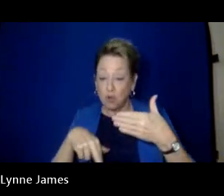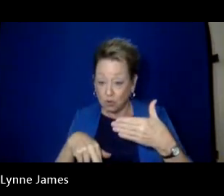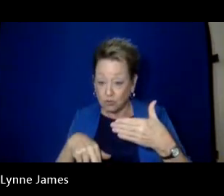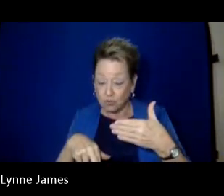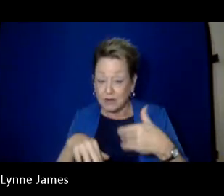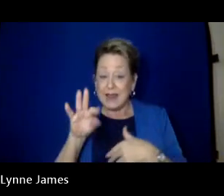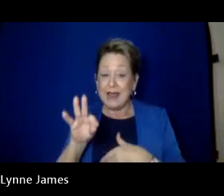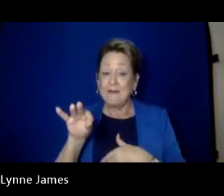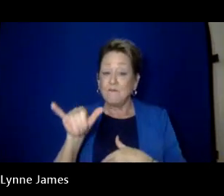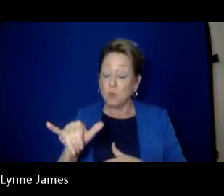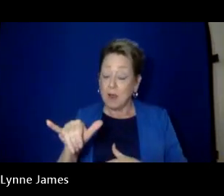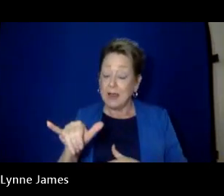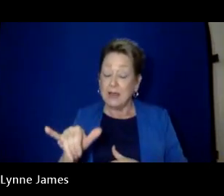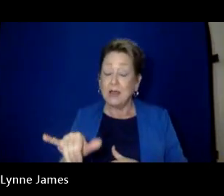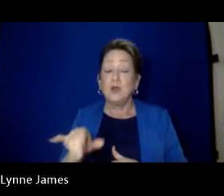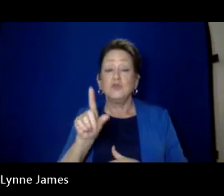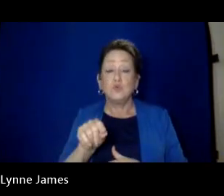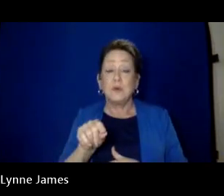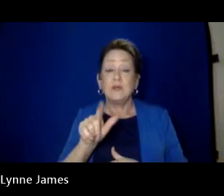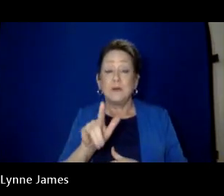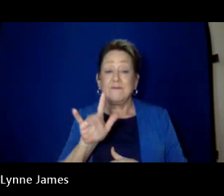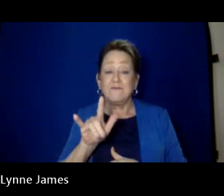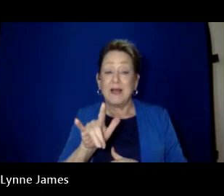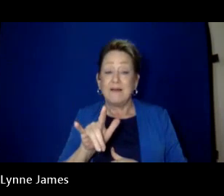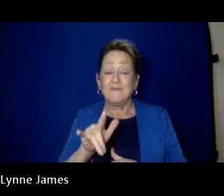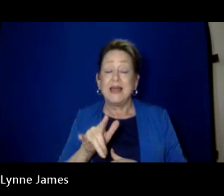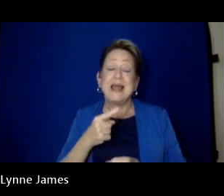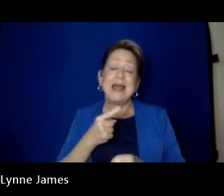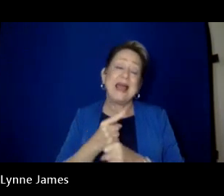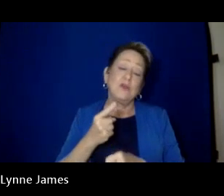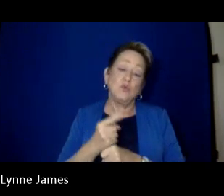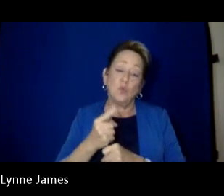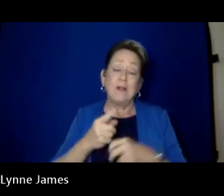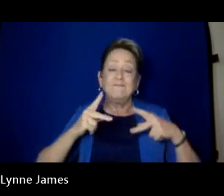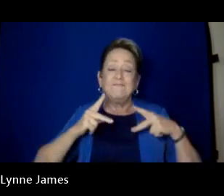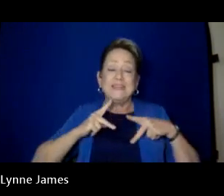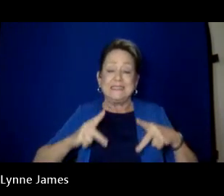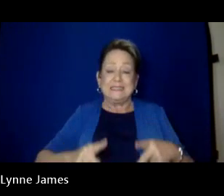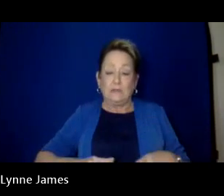controls over the FY 2025 annual physical inventory.